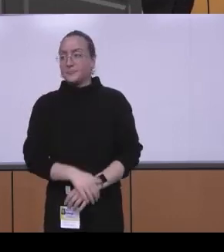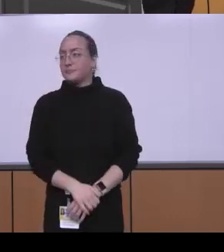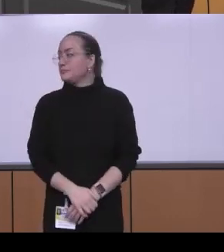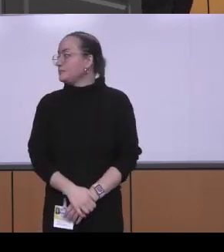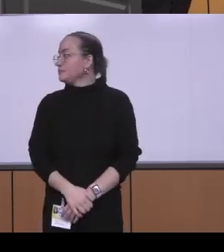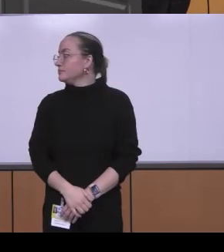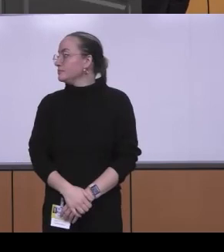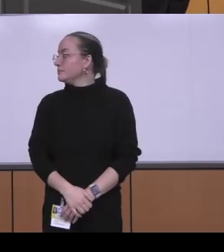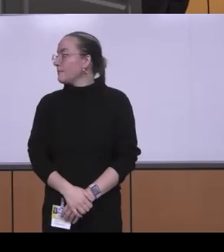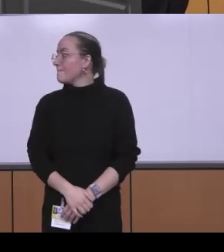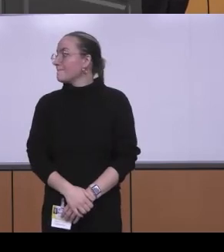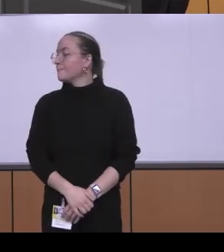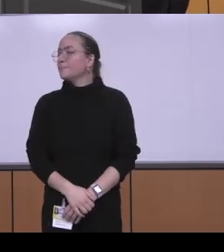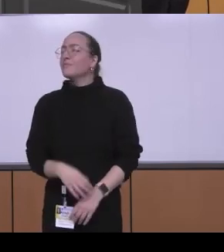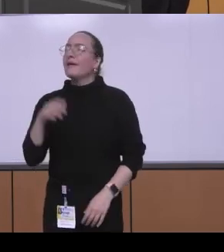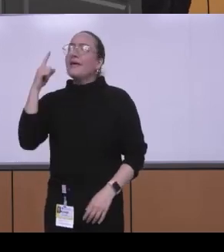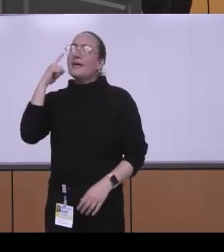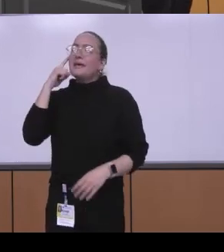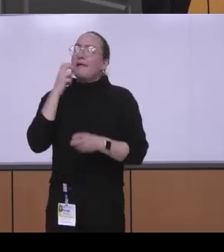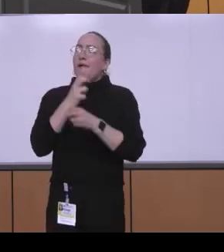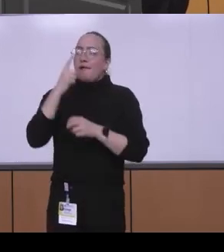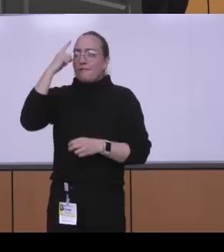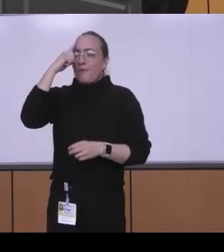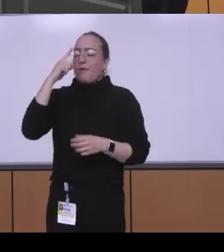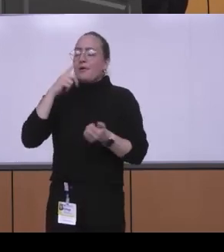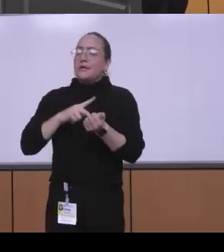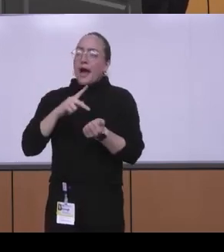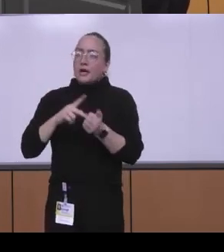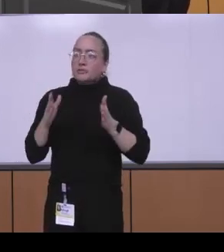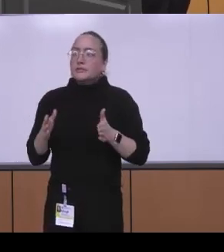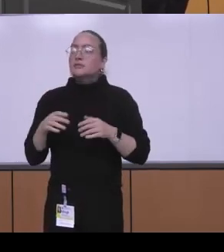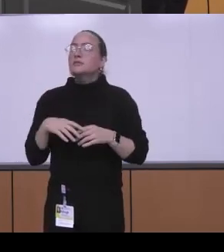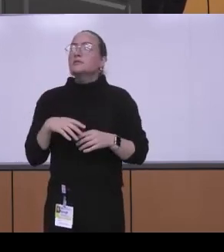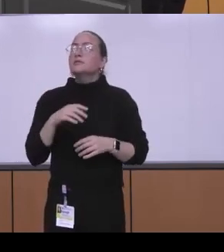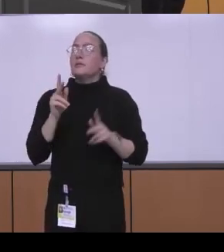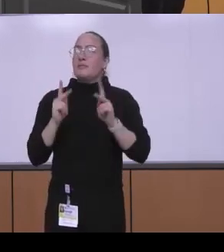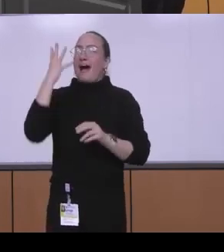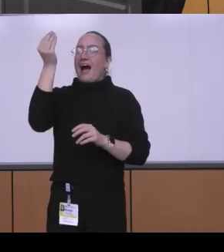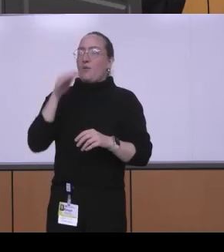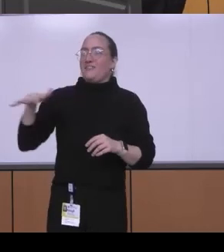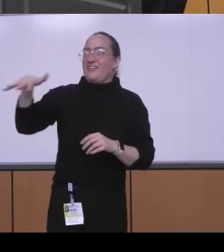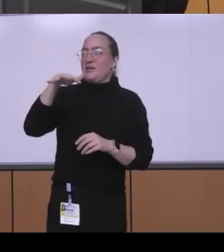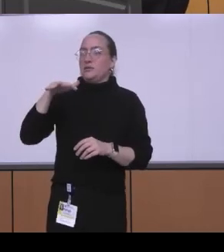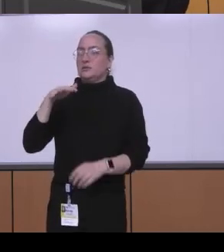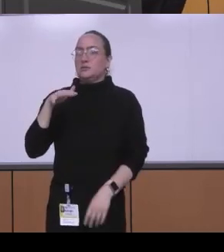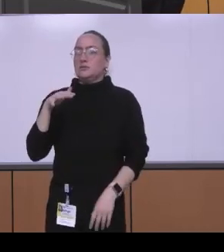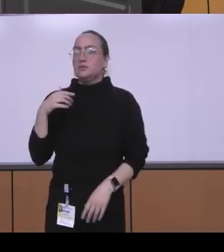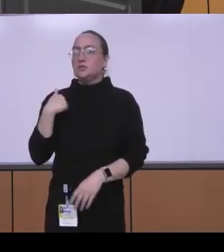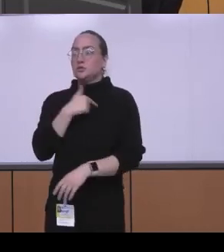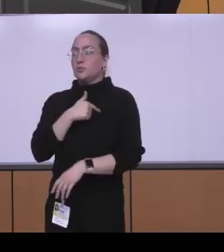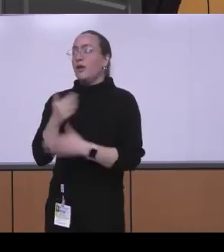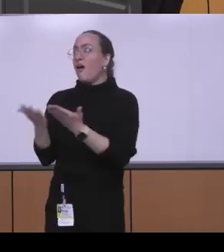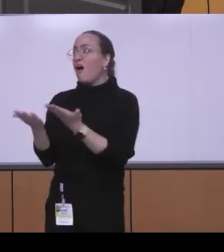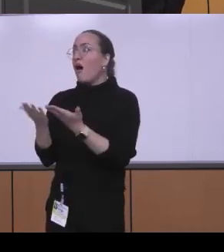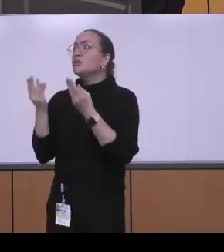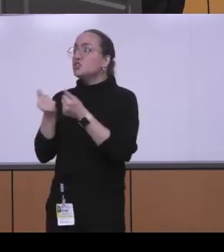I think it's really hard for psychiatrists and people in the mental health fields because you're being called on to solve all these problems that you cannot